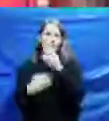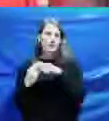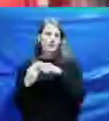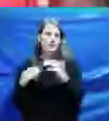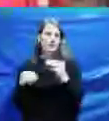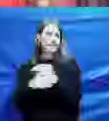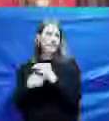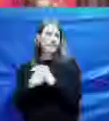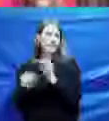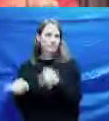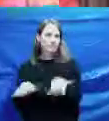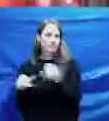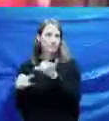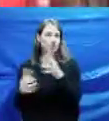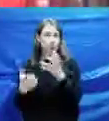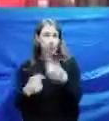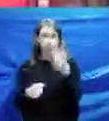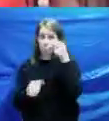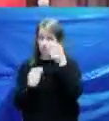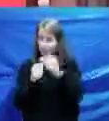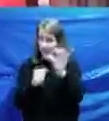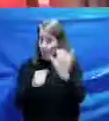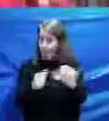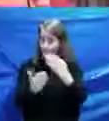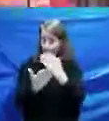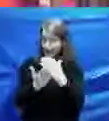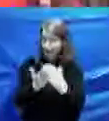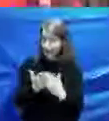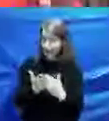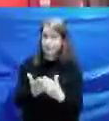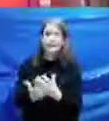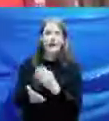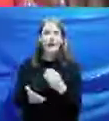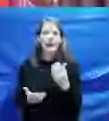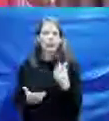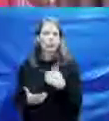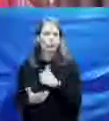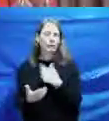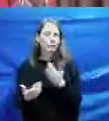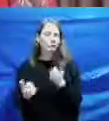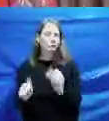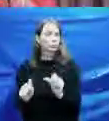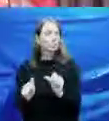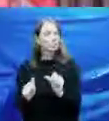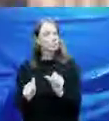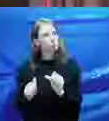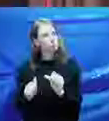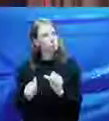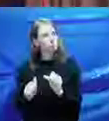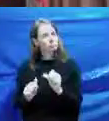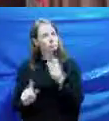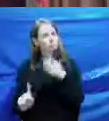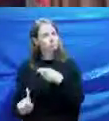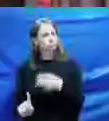that lesson, and we'll kind of highlight some of the things that make that a Common Core